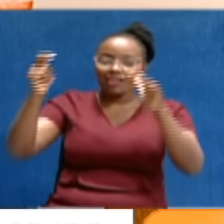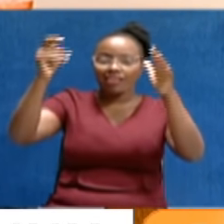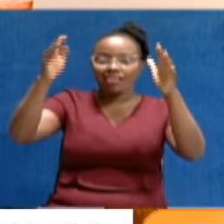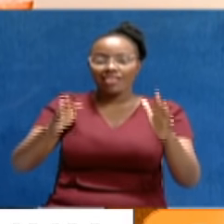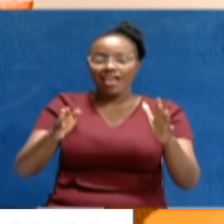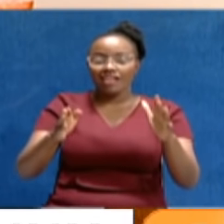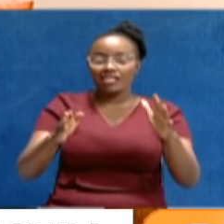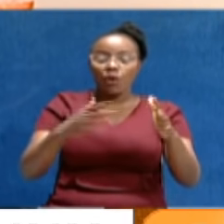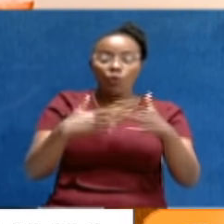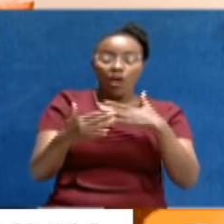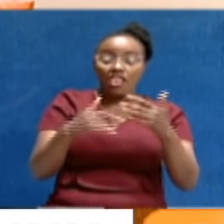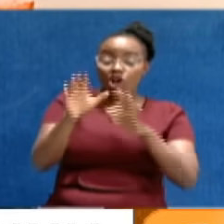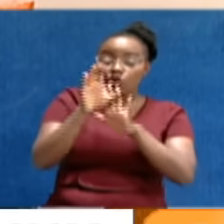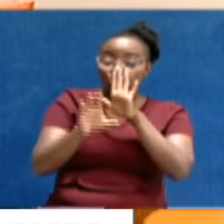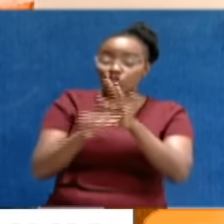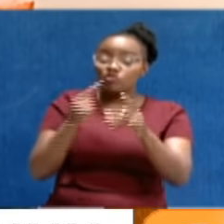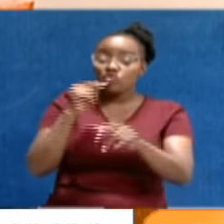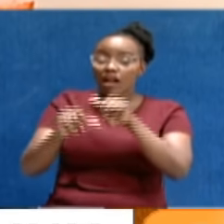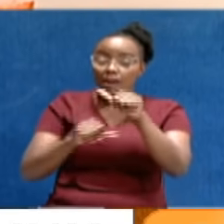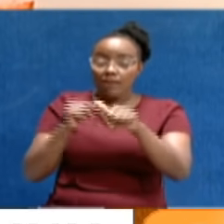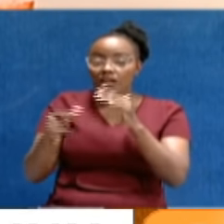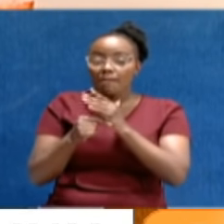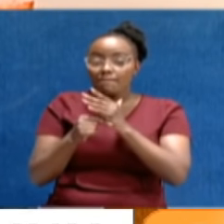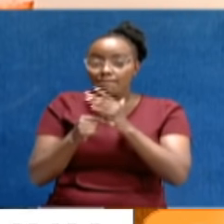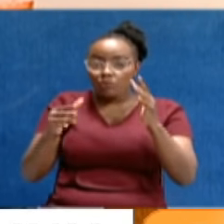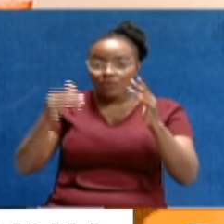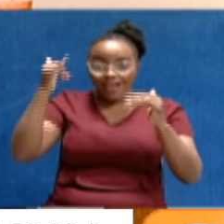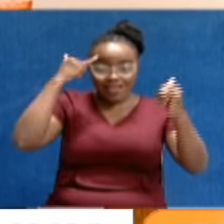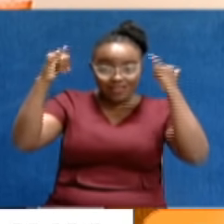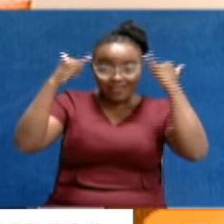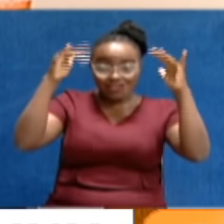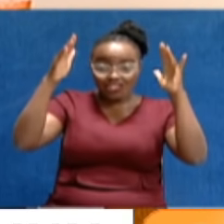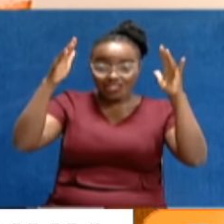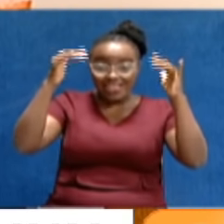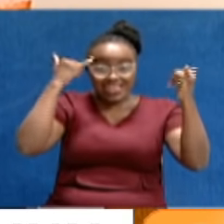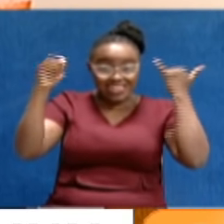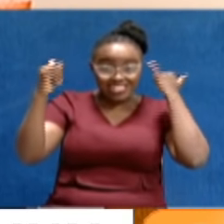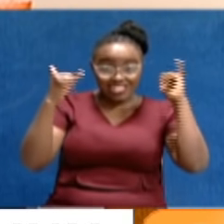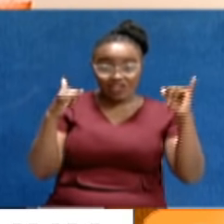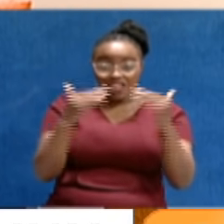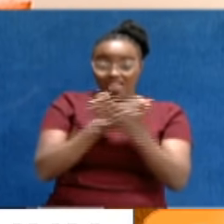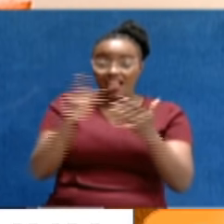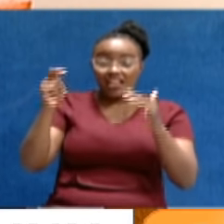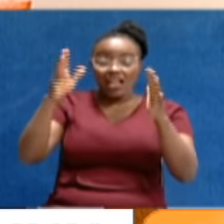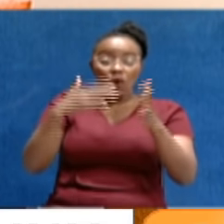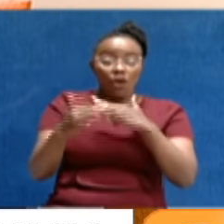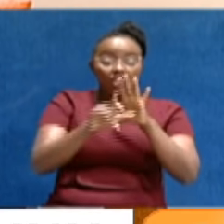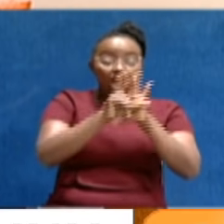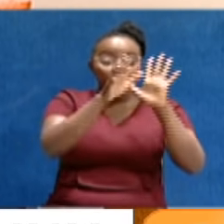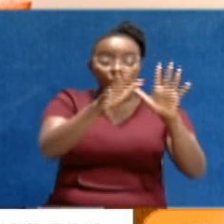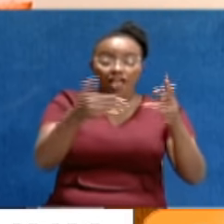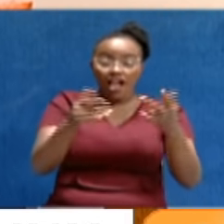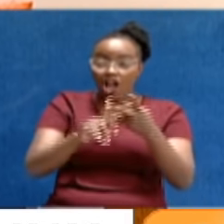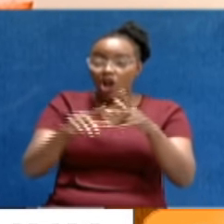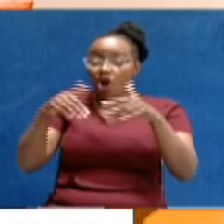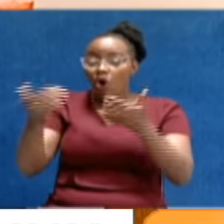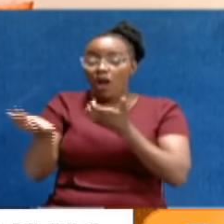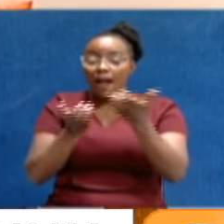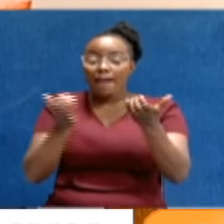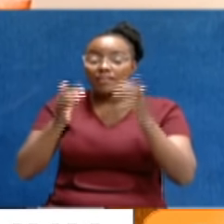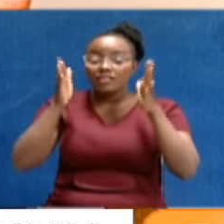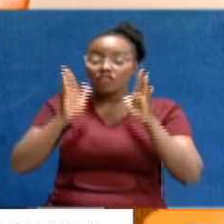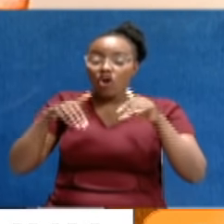Kenyans. And when the Constitution talks about popular initiative, any Kenyan, whether it's a lawyer, whether it's a